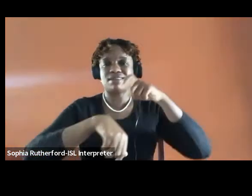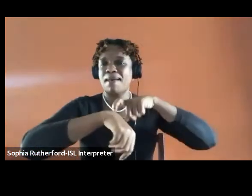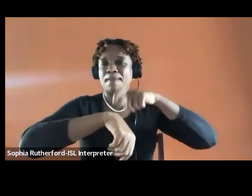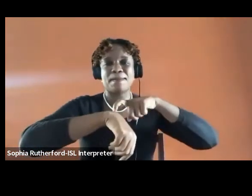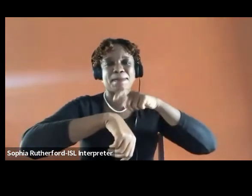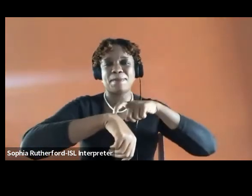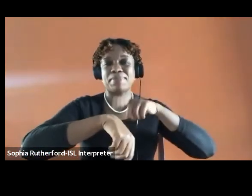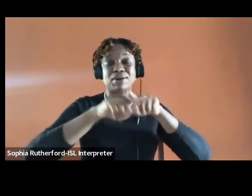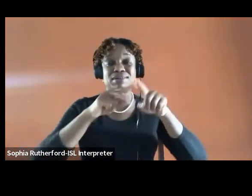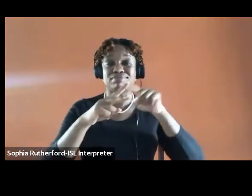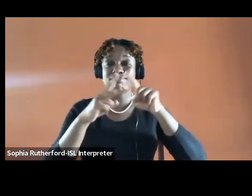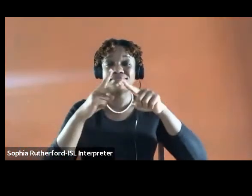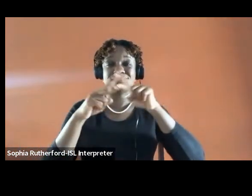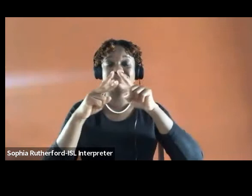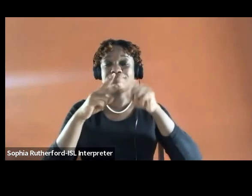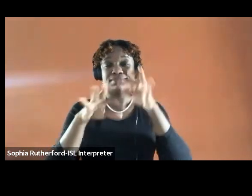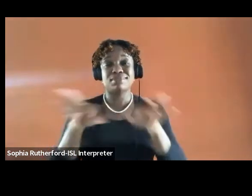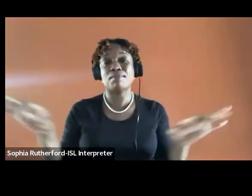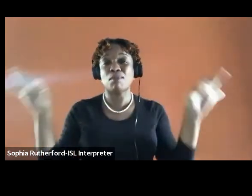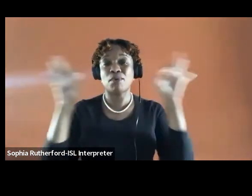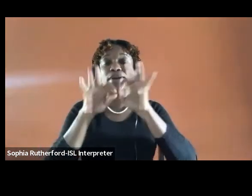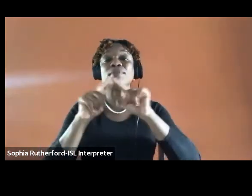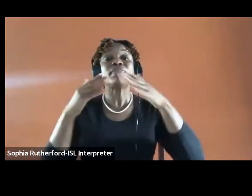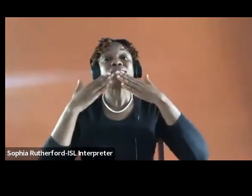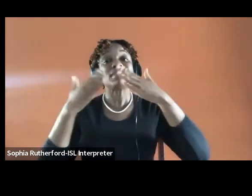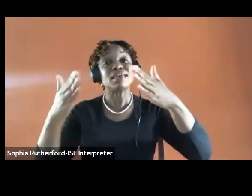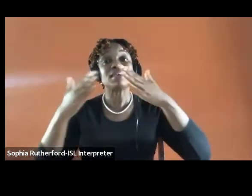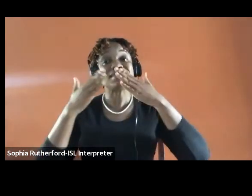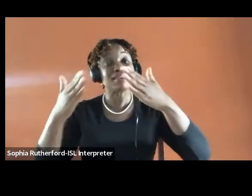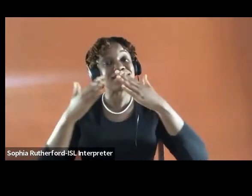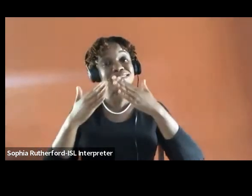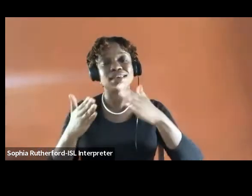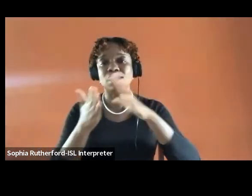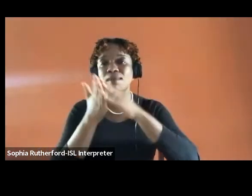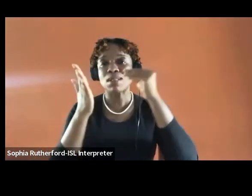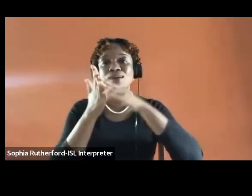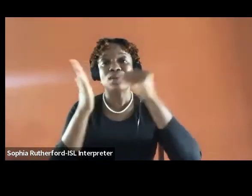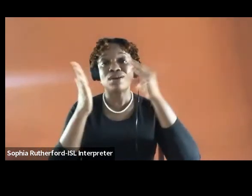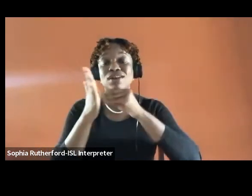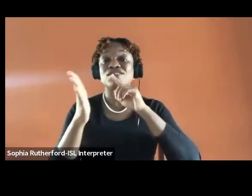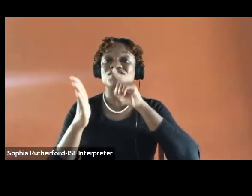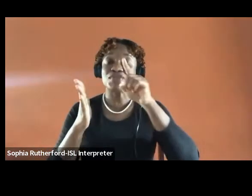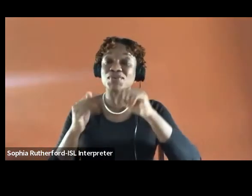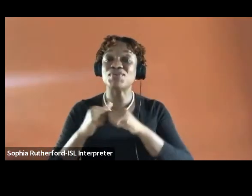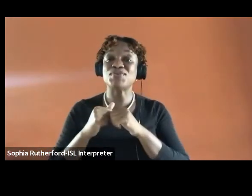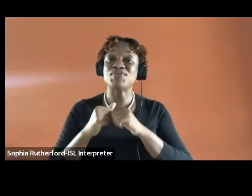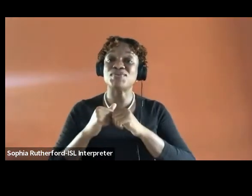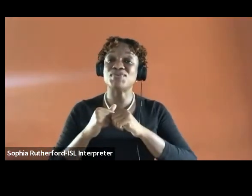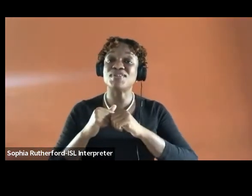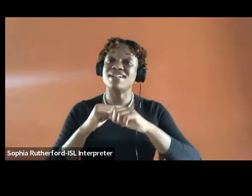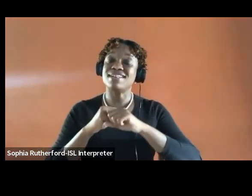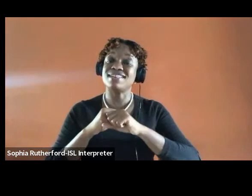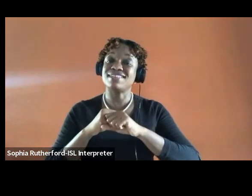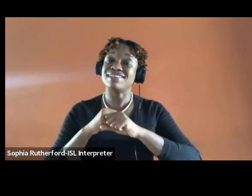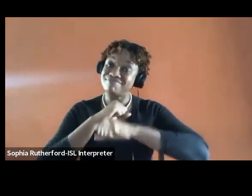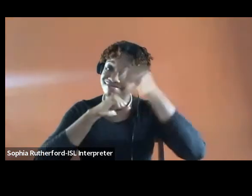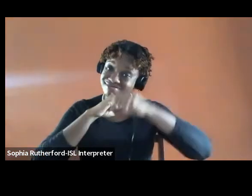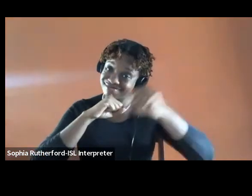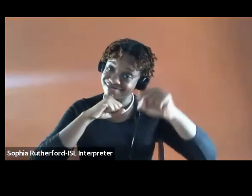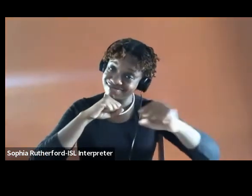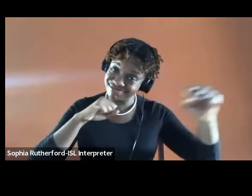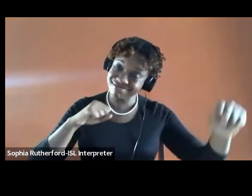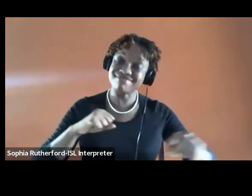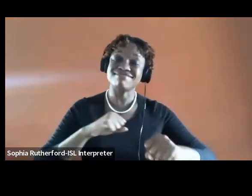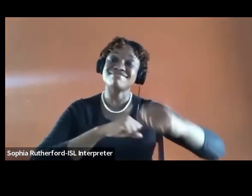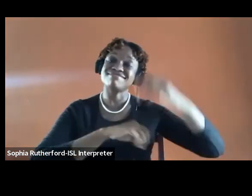much. I've learned a lot. It was a very long conference and it was very trying and testing, but it